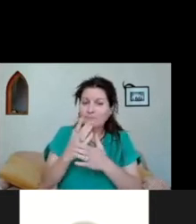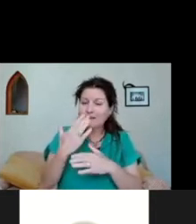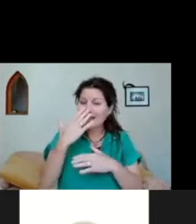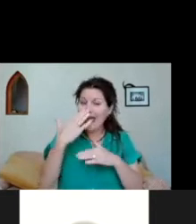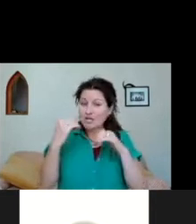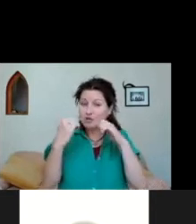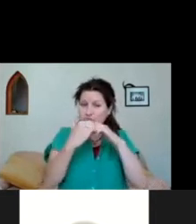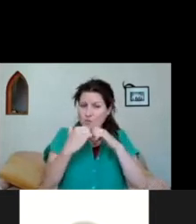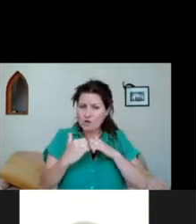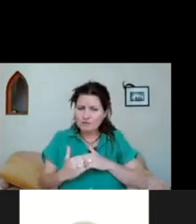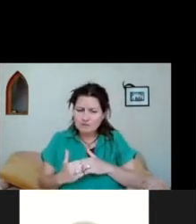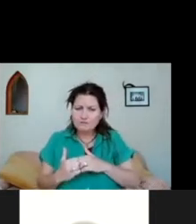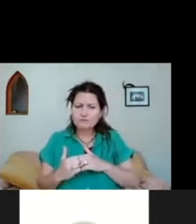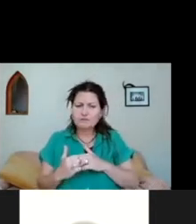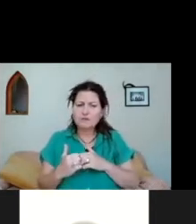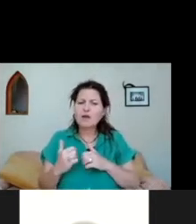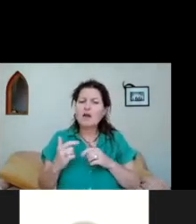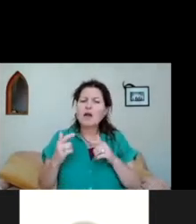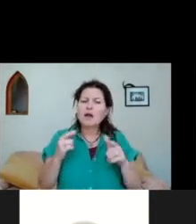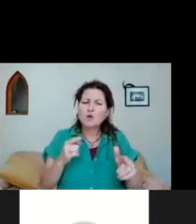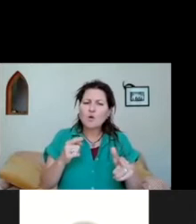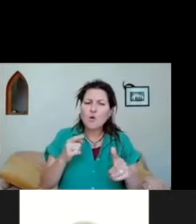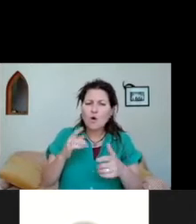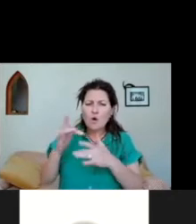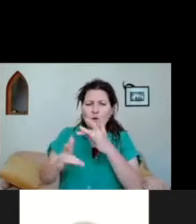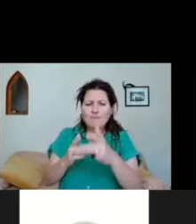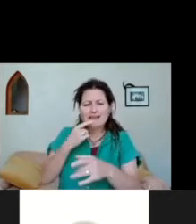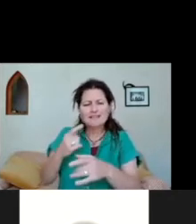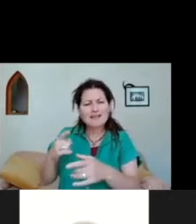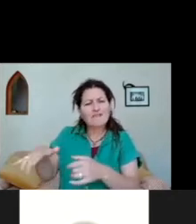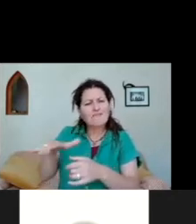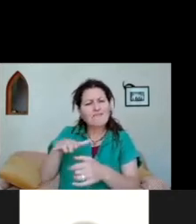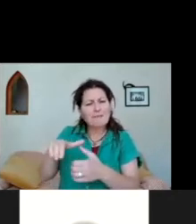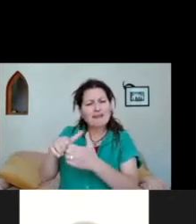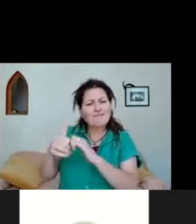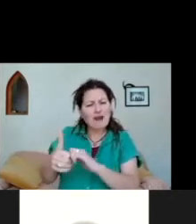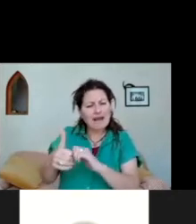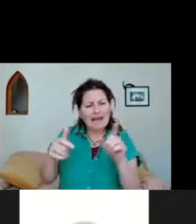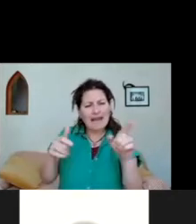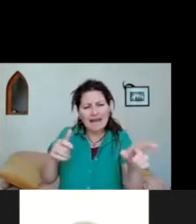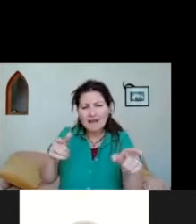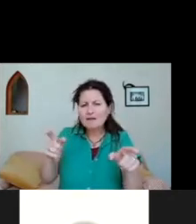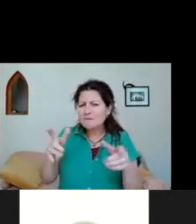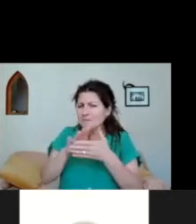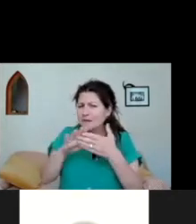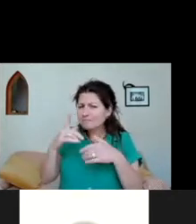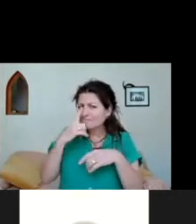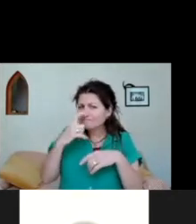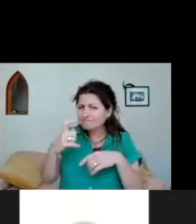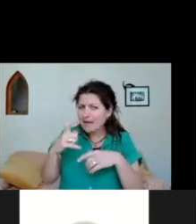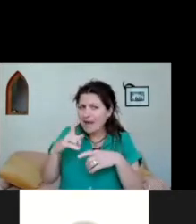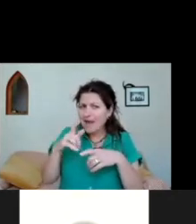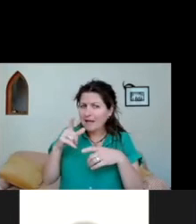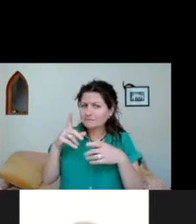Is that something that might be received well here? Do you know what I mean?